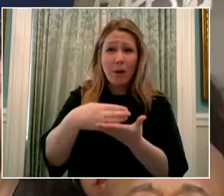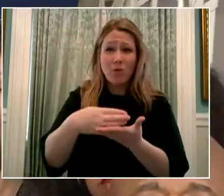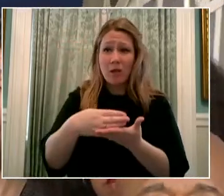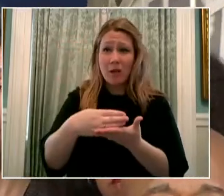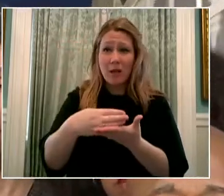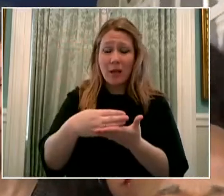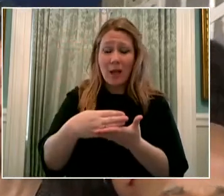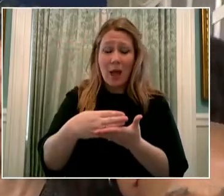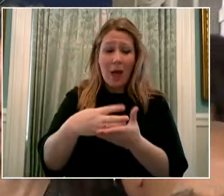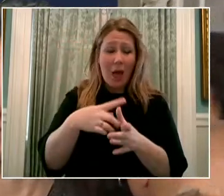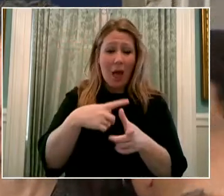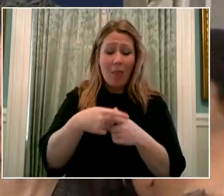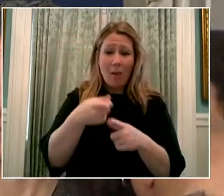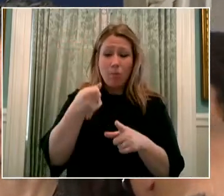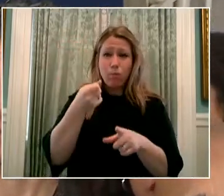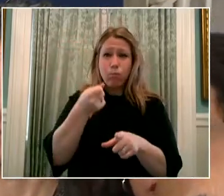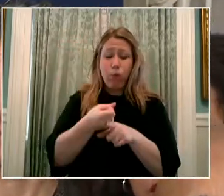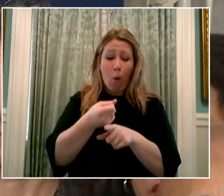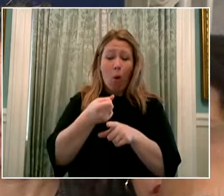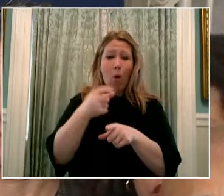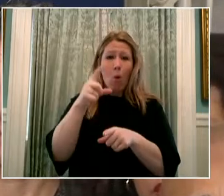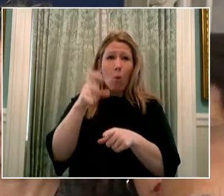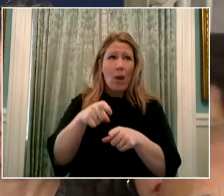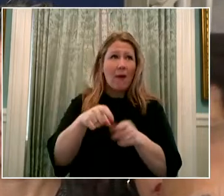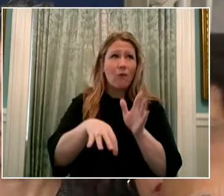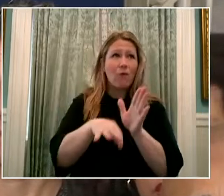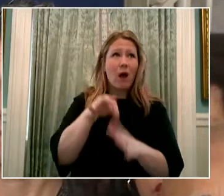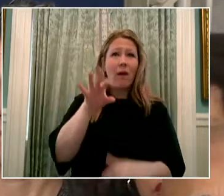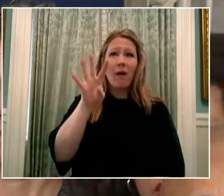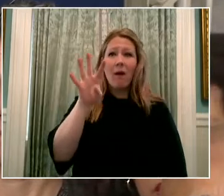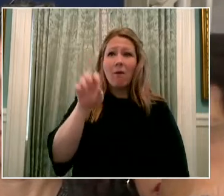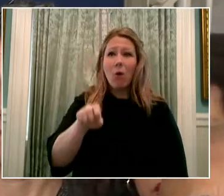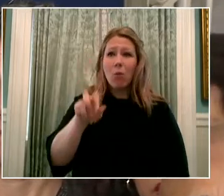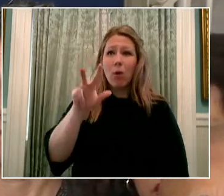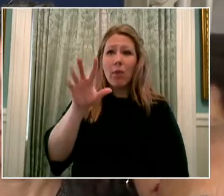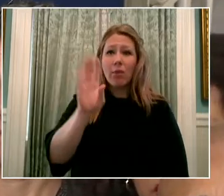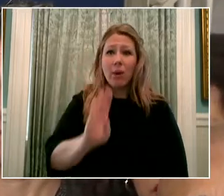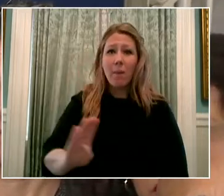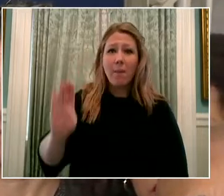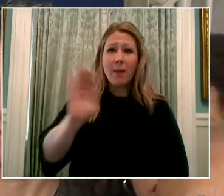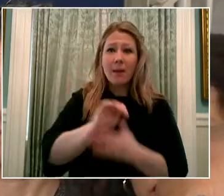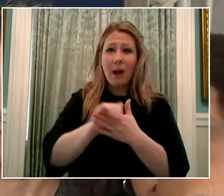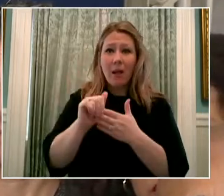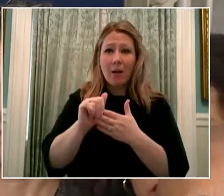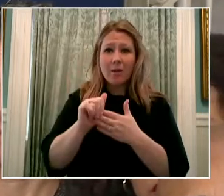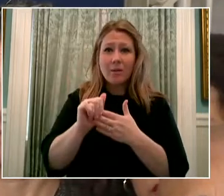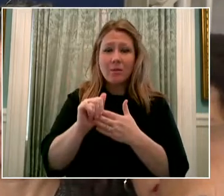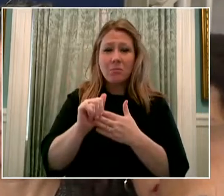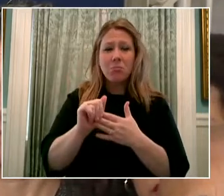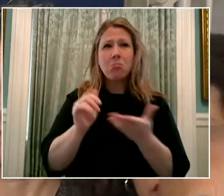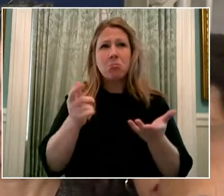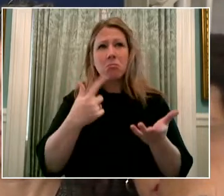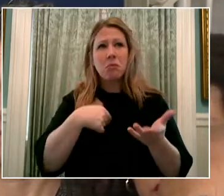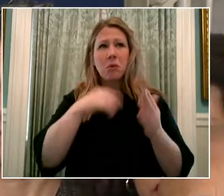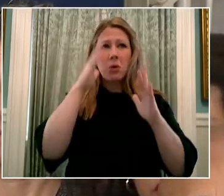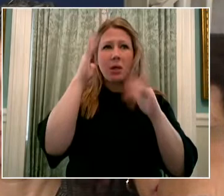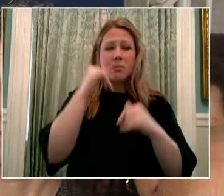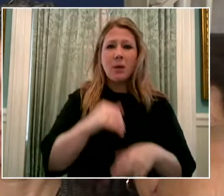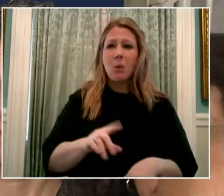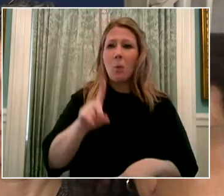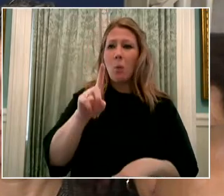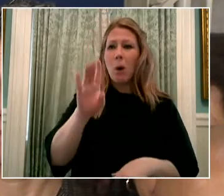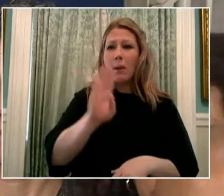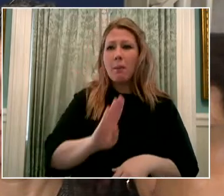up with $4.3 billion. We're expecting to get $1 billion from the state. The federal government appropriated $800